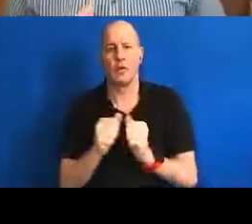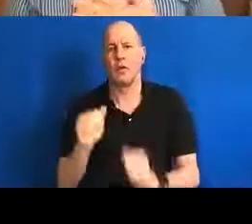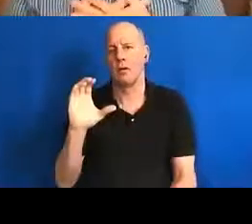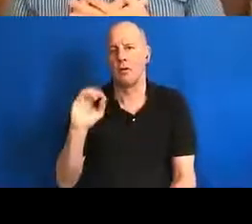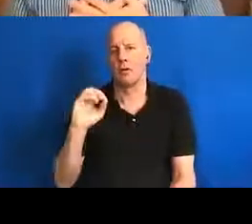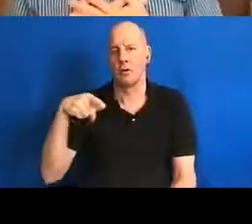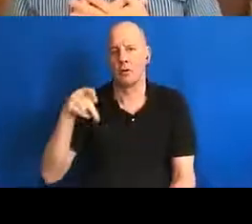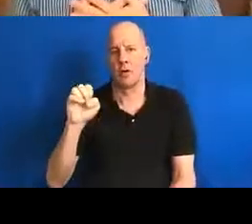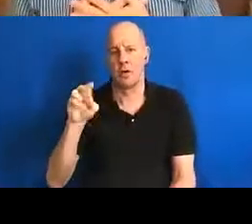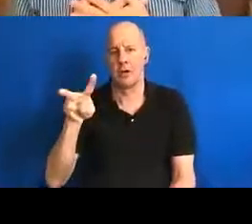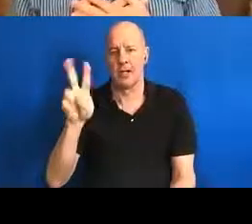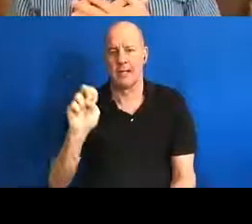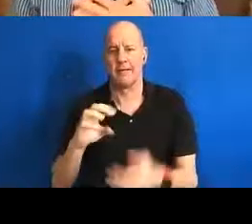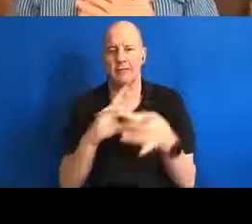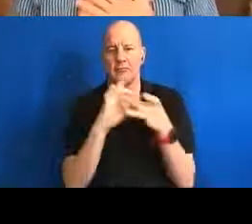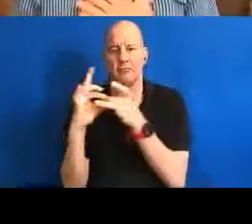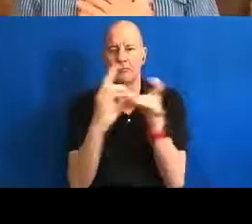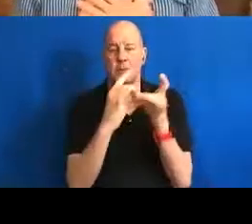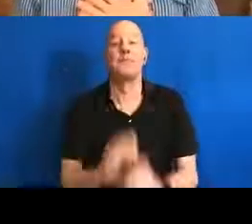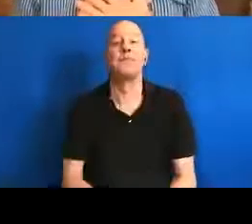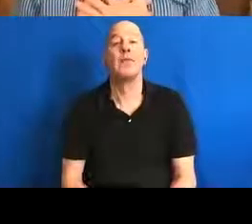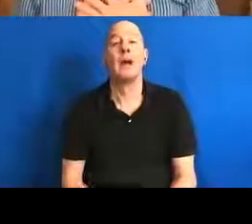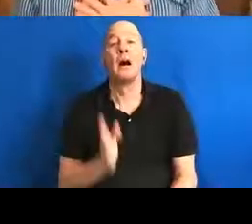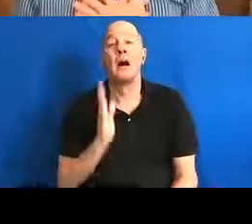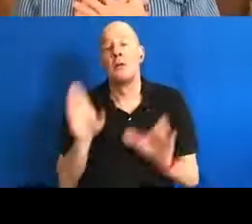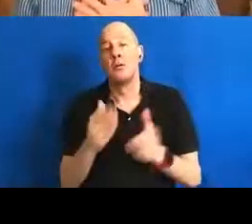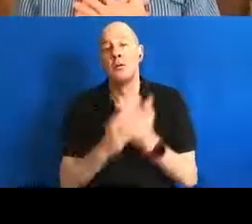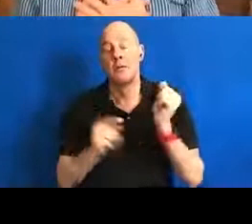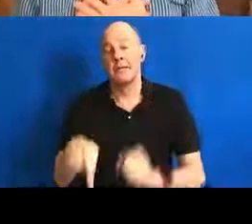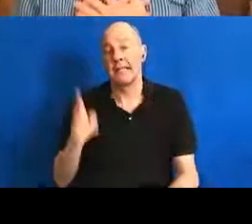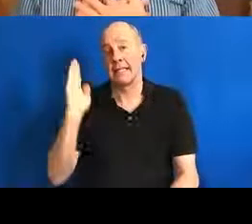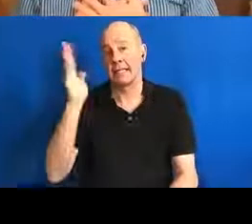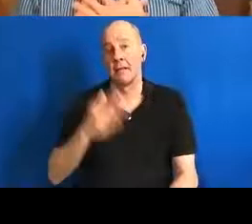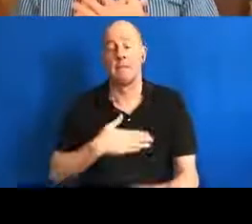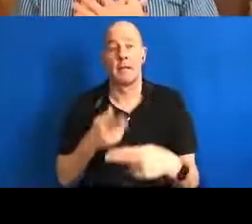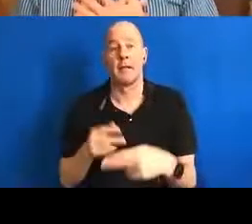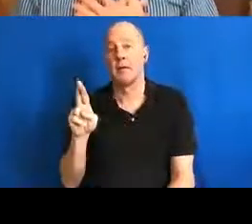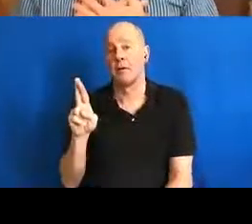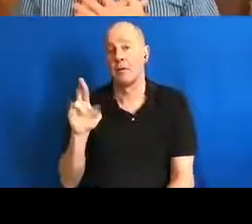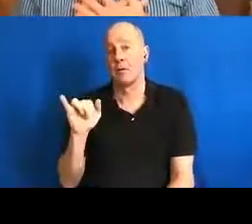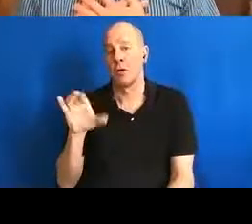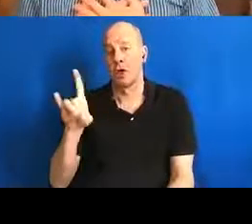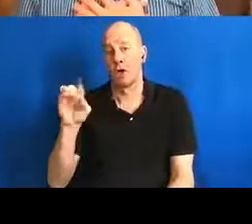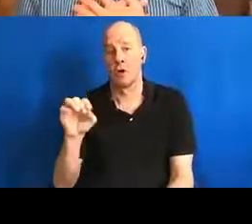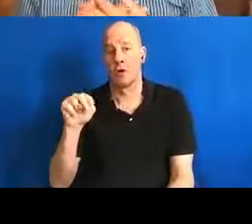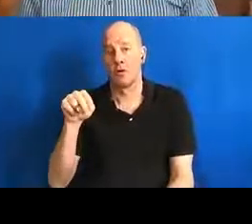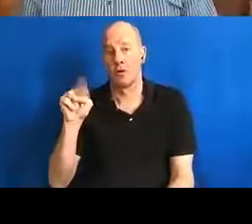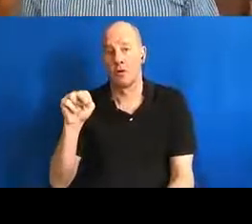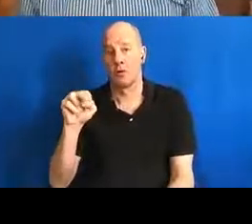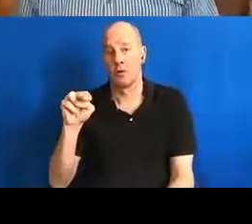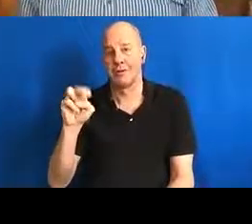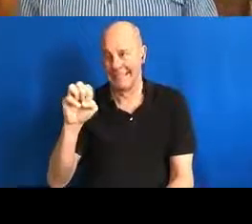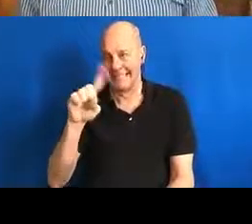I am going to be doing some of this presentation. My name is Ricardo Nuñez. I work at the Sustainable Economies Law